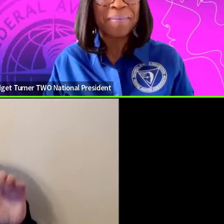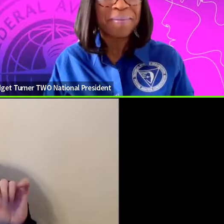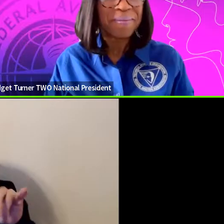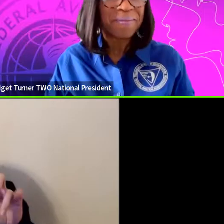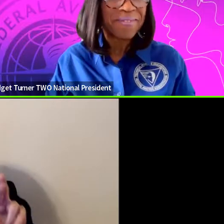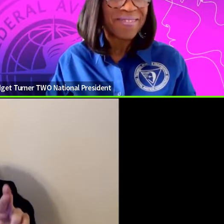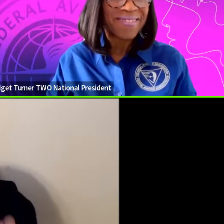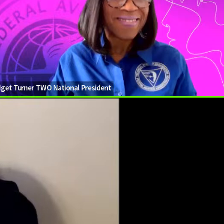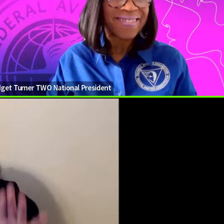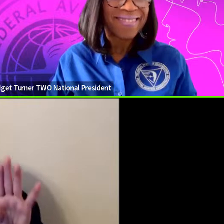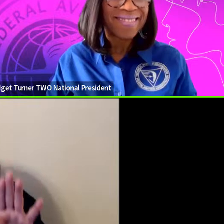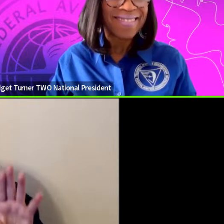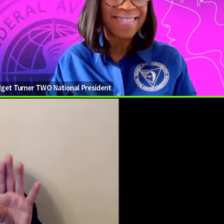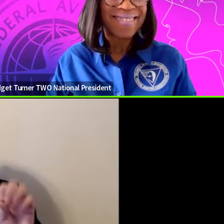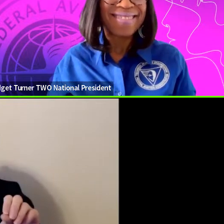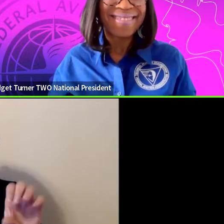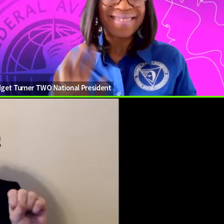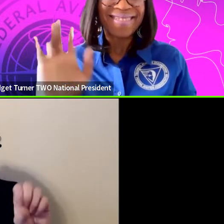Bowles-Sommer.